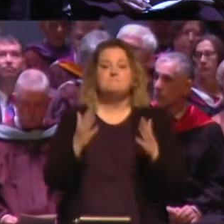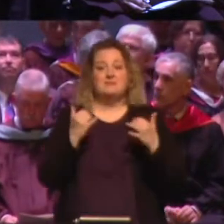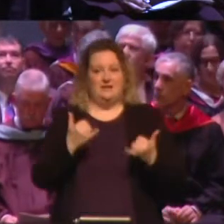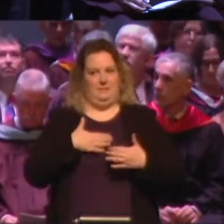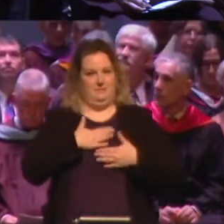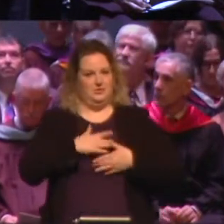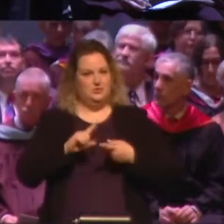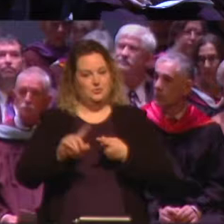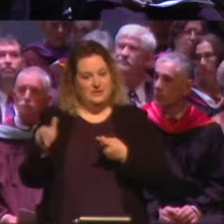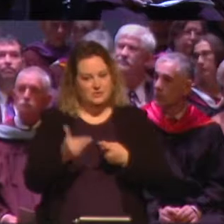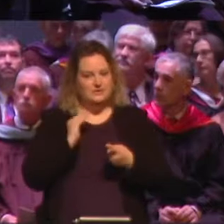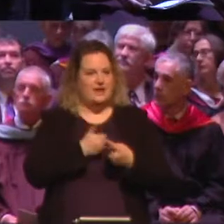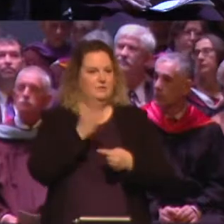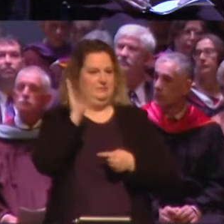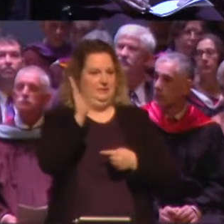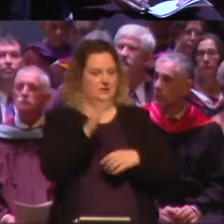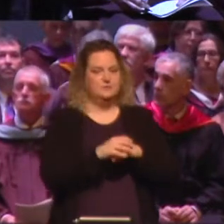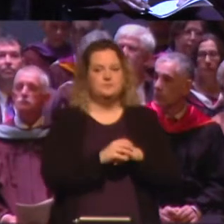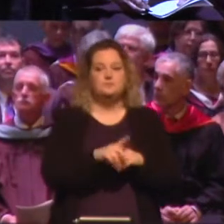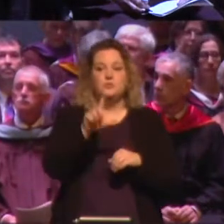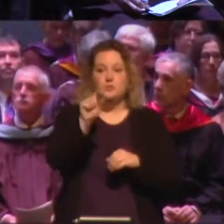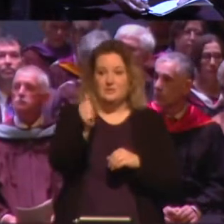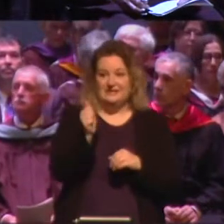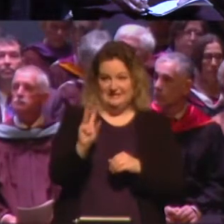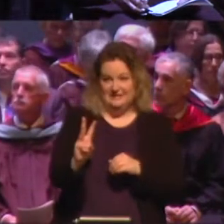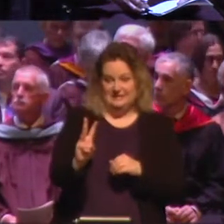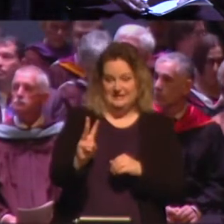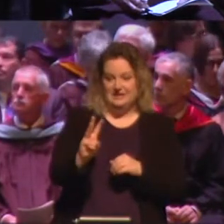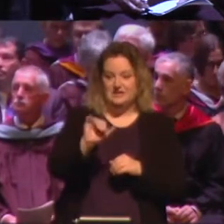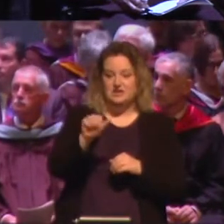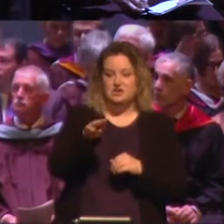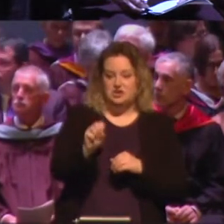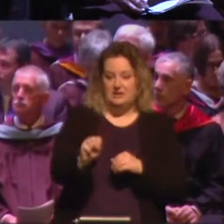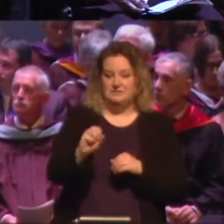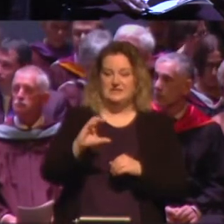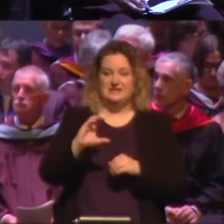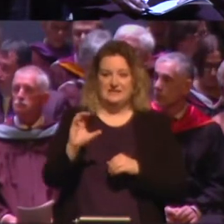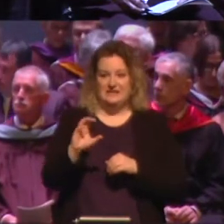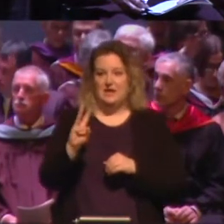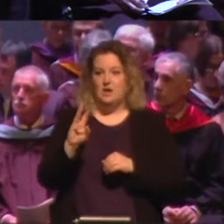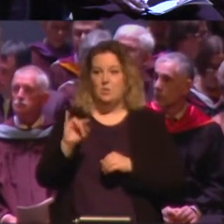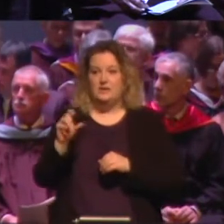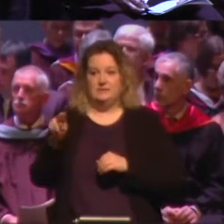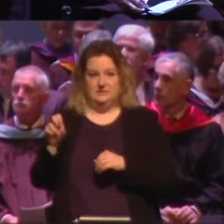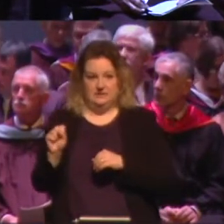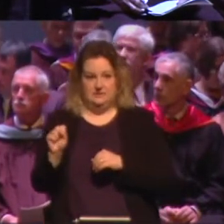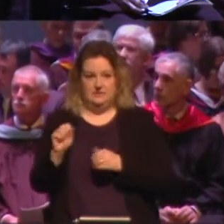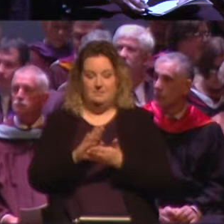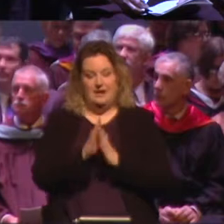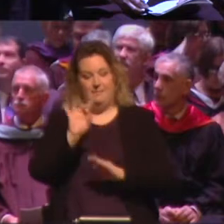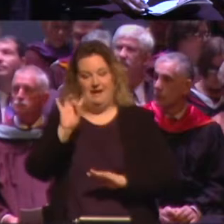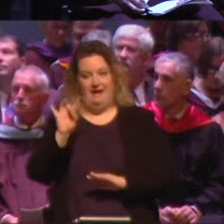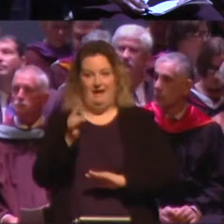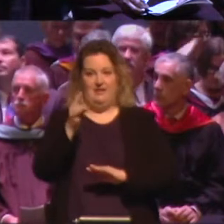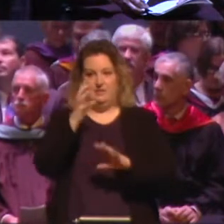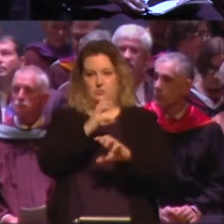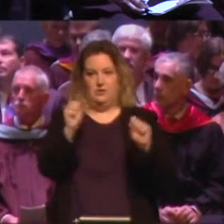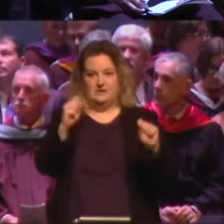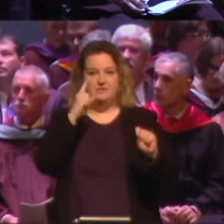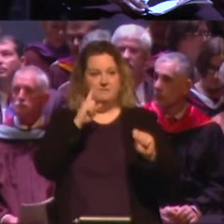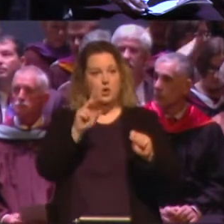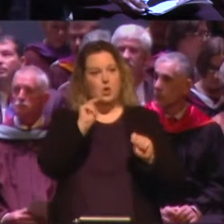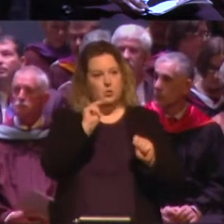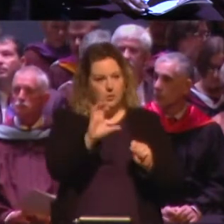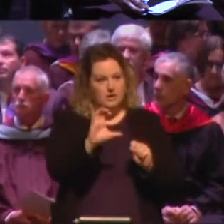In 2016, Dr. James Jimmy C. Williamson became the 8th president of the North Carolina Community